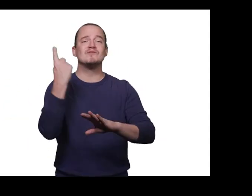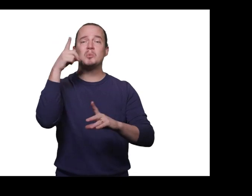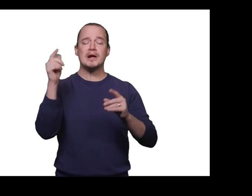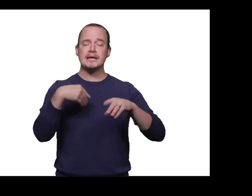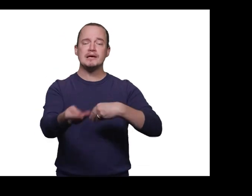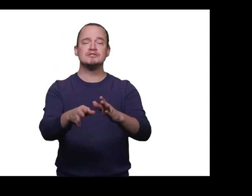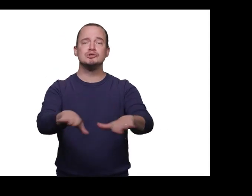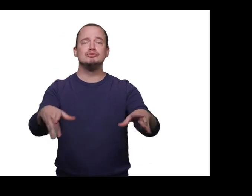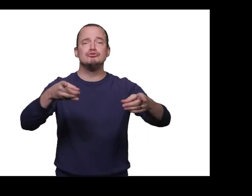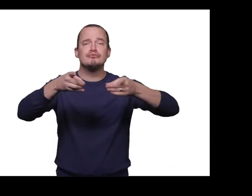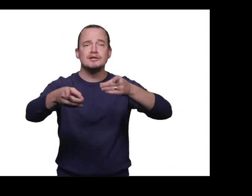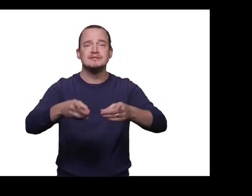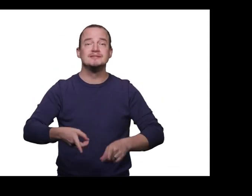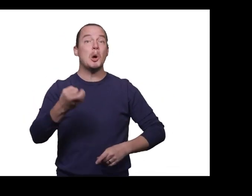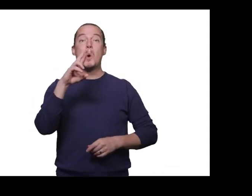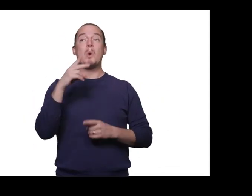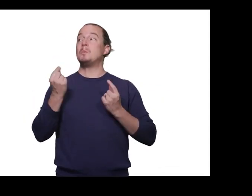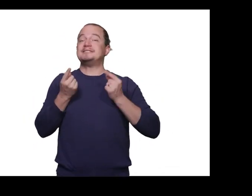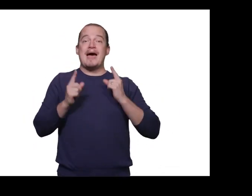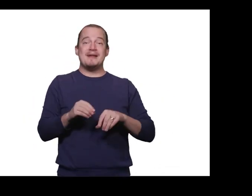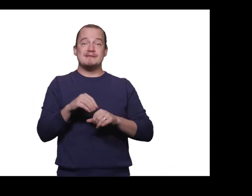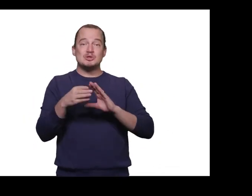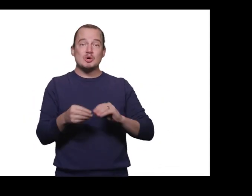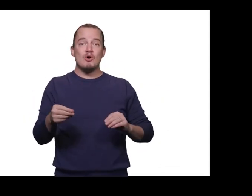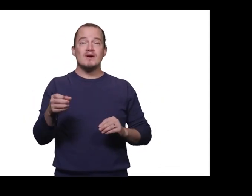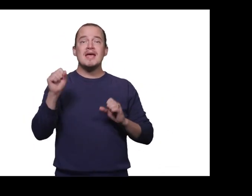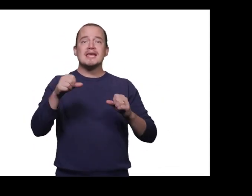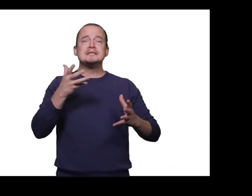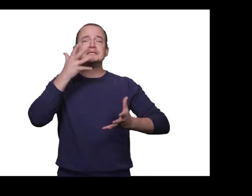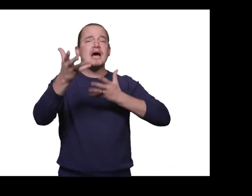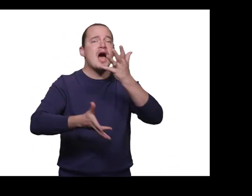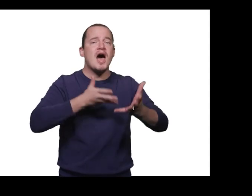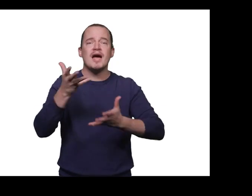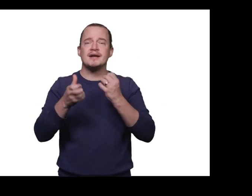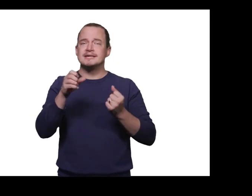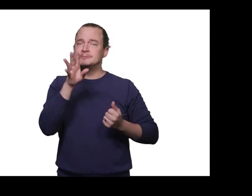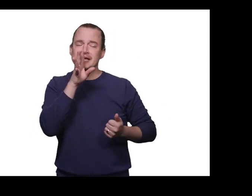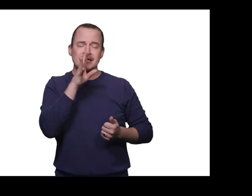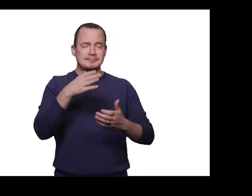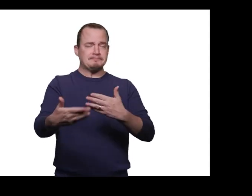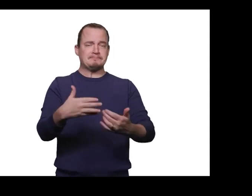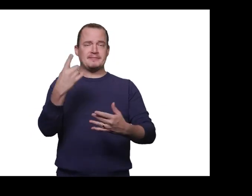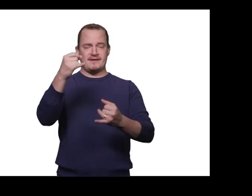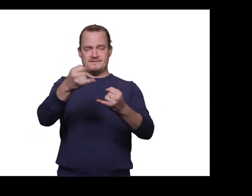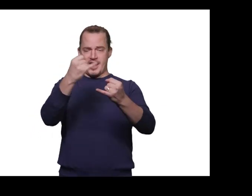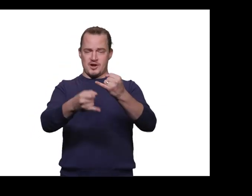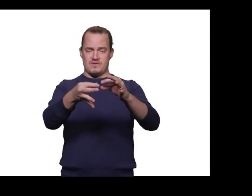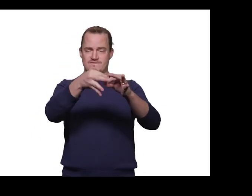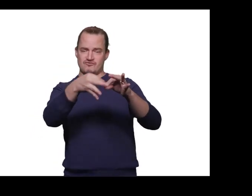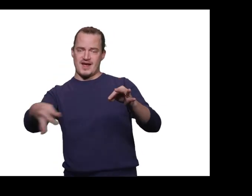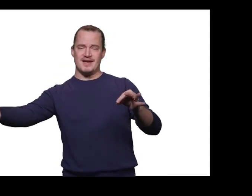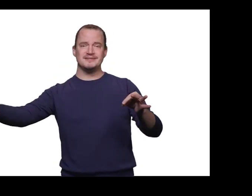narrate what is happening. We can sign or speak that final phrase to finish it off. For